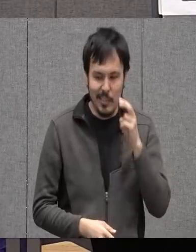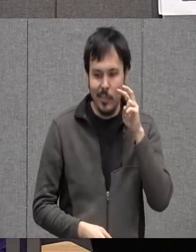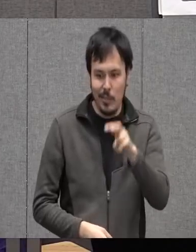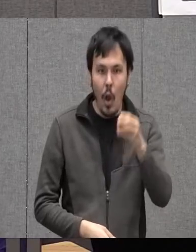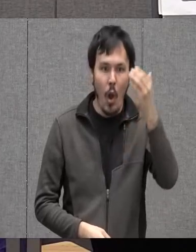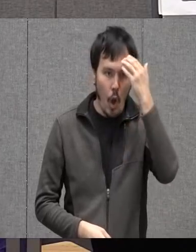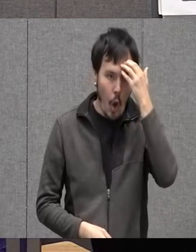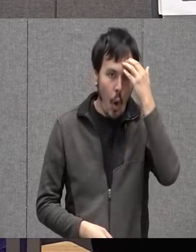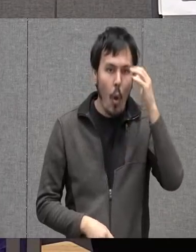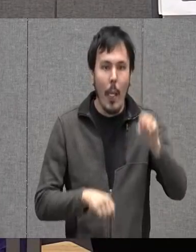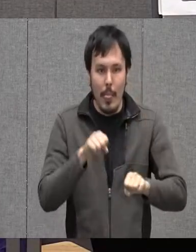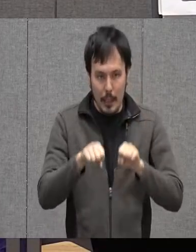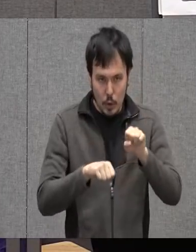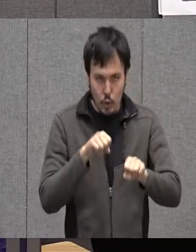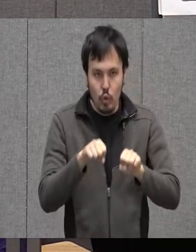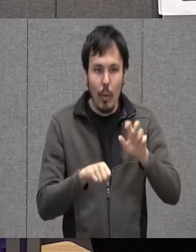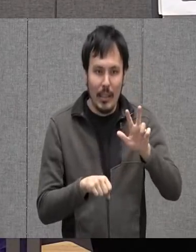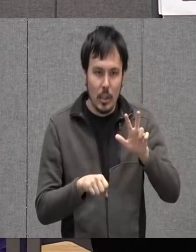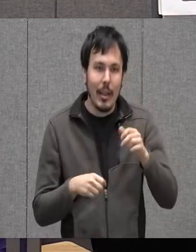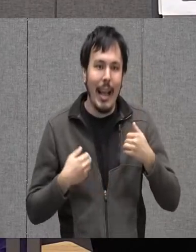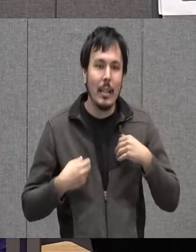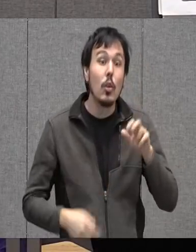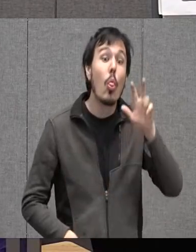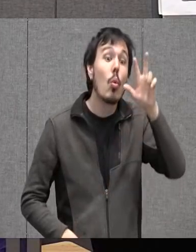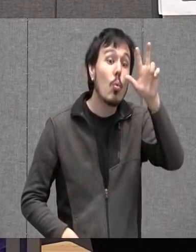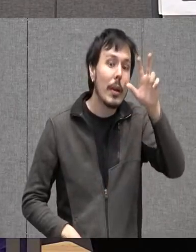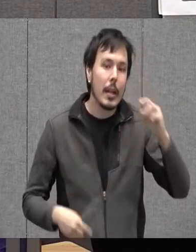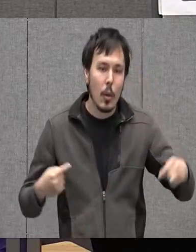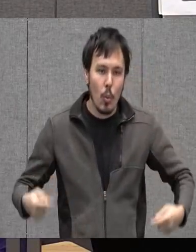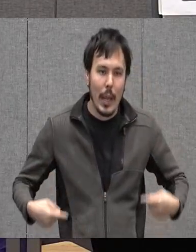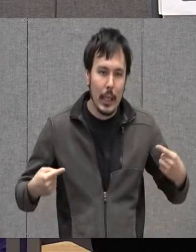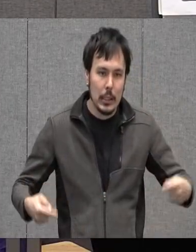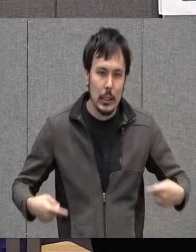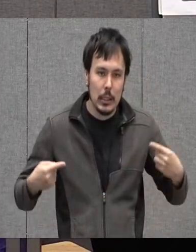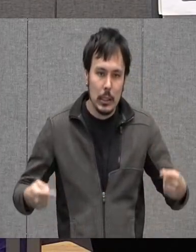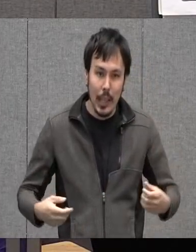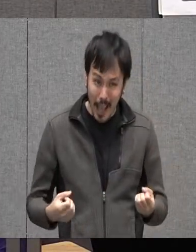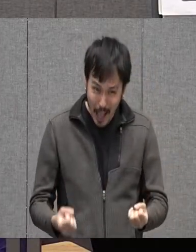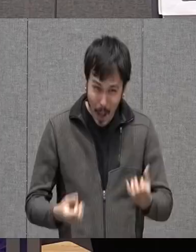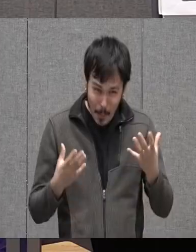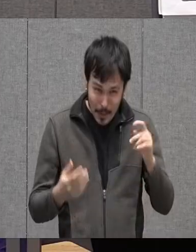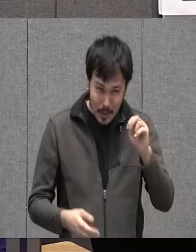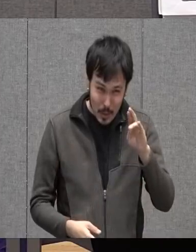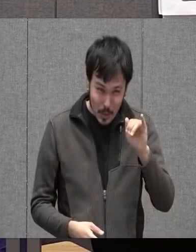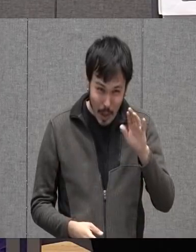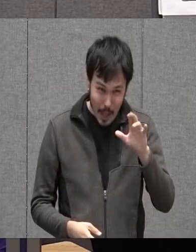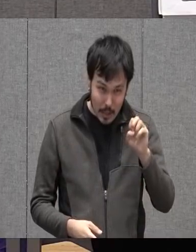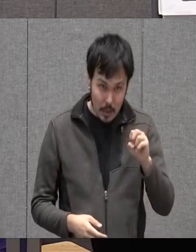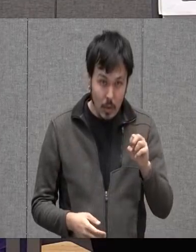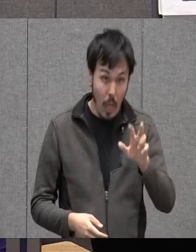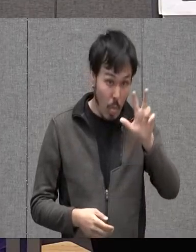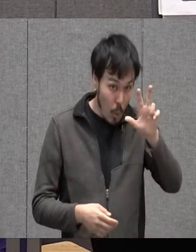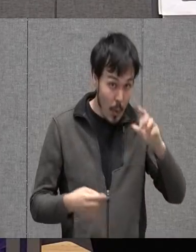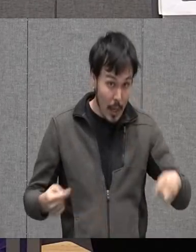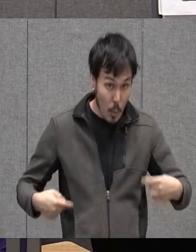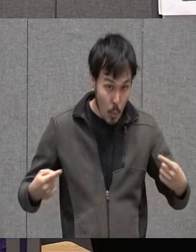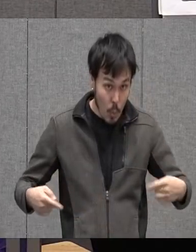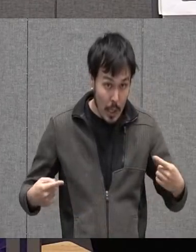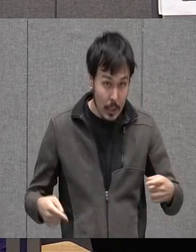tricycle has 3 wheels. How many tricycles is that? Just